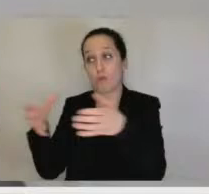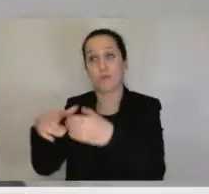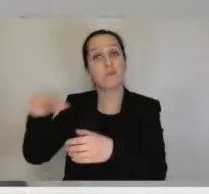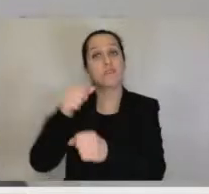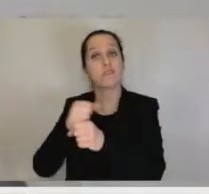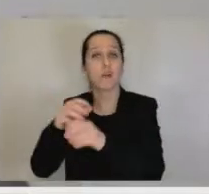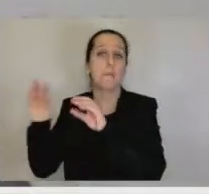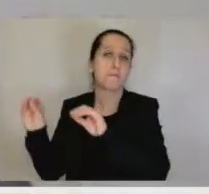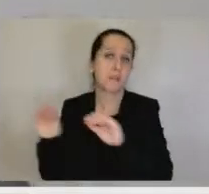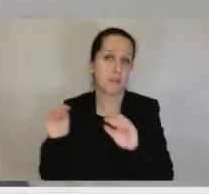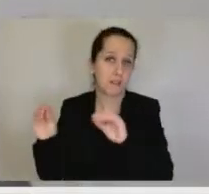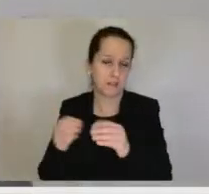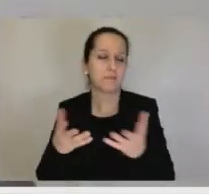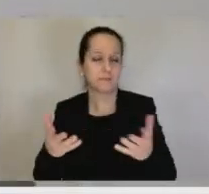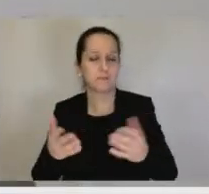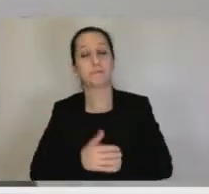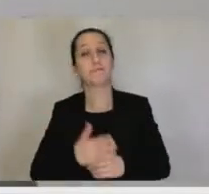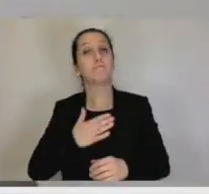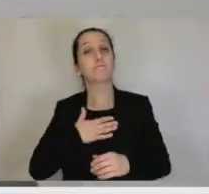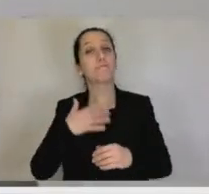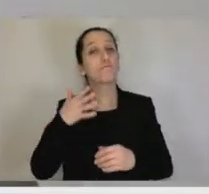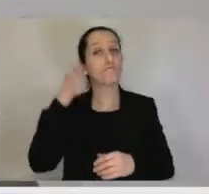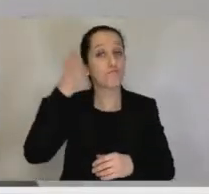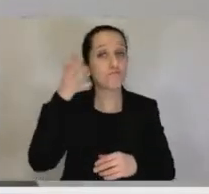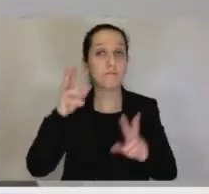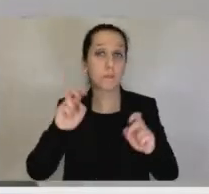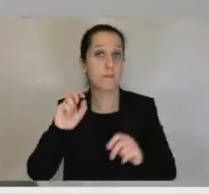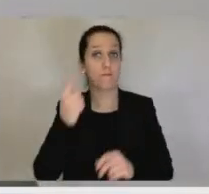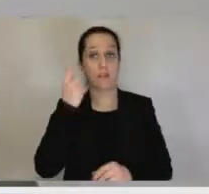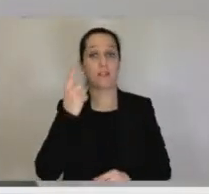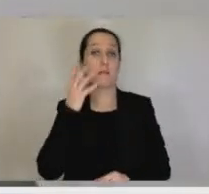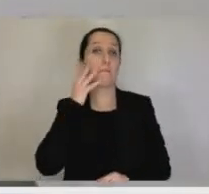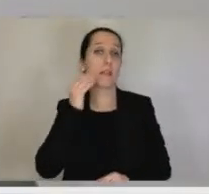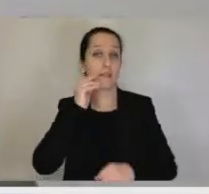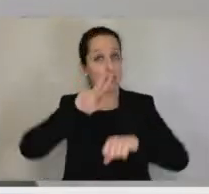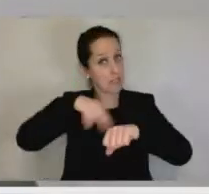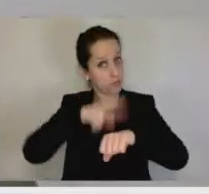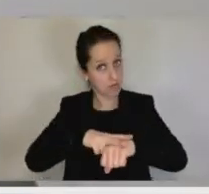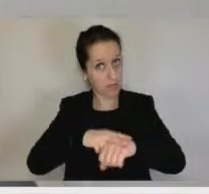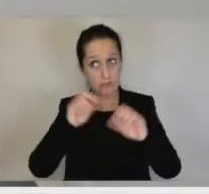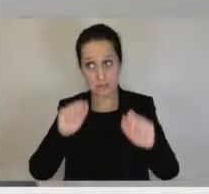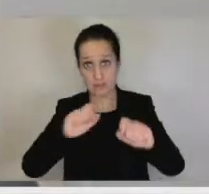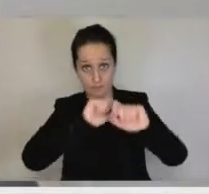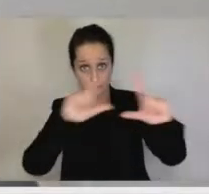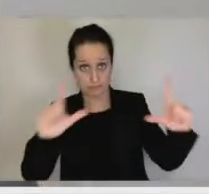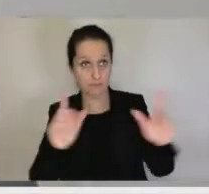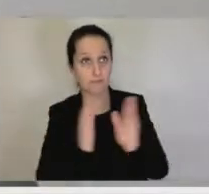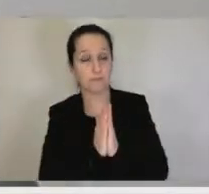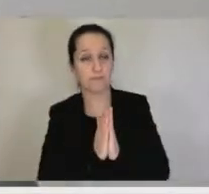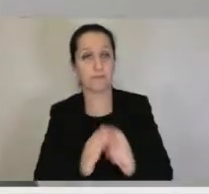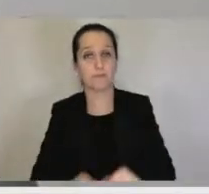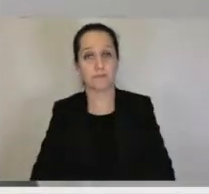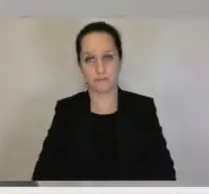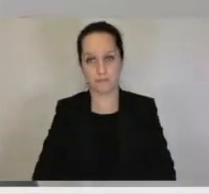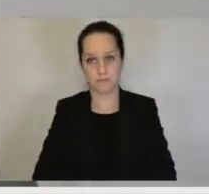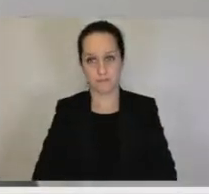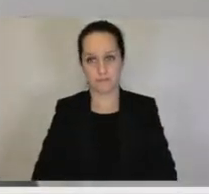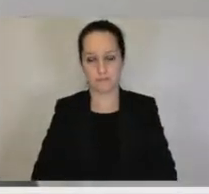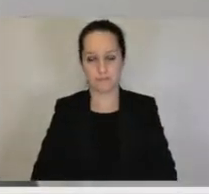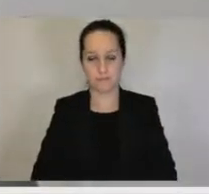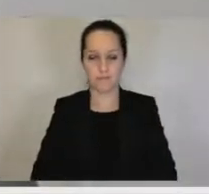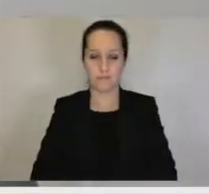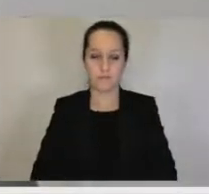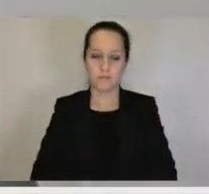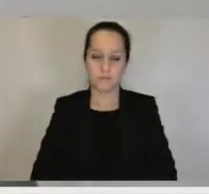domestic workers or migrants. I would like to begin referring to the national experience. Allow me to share my presentation with you,